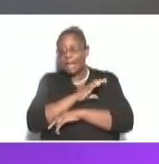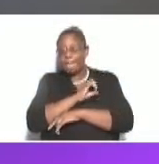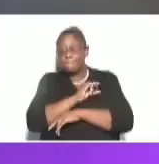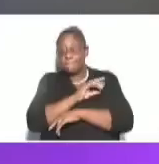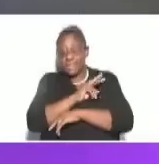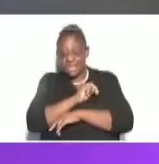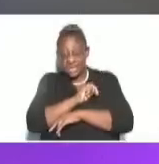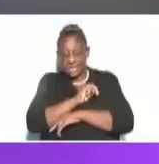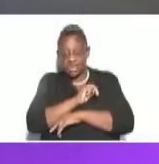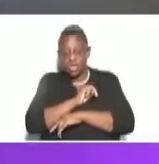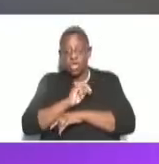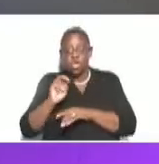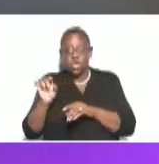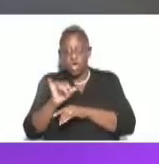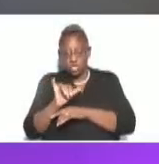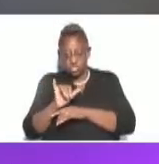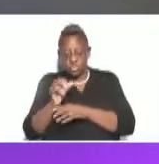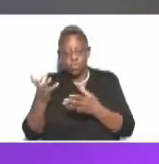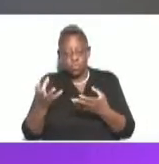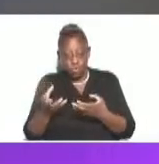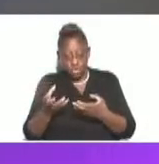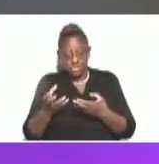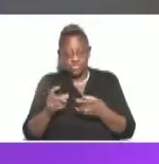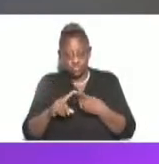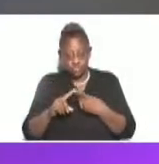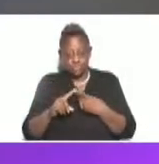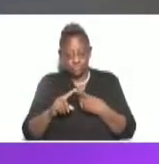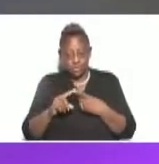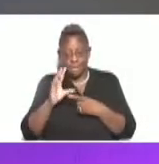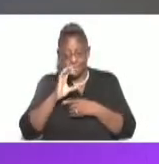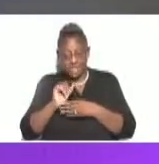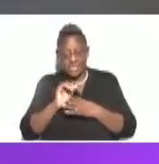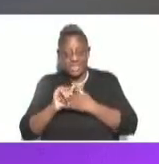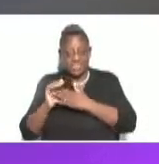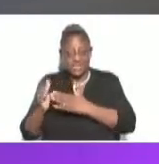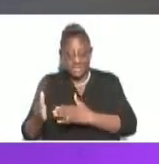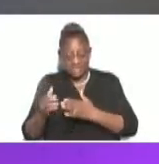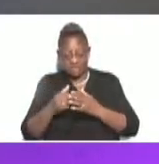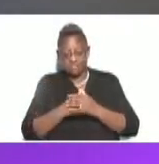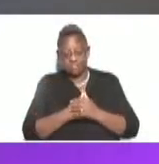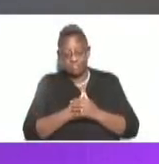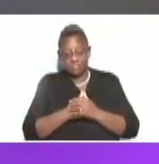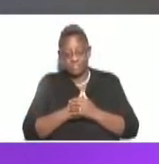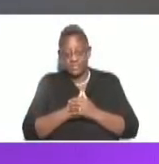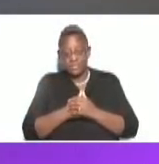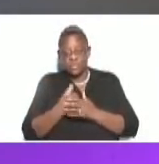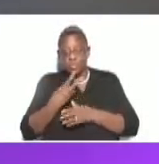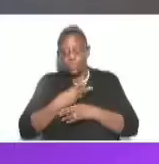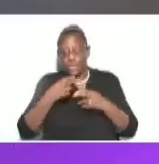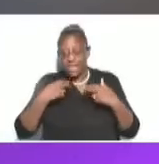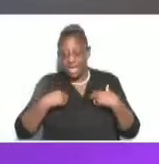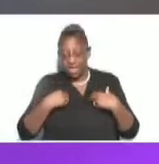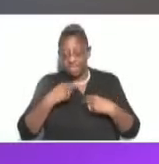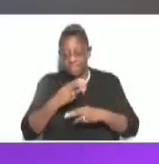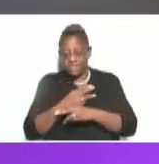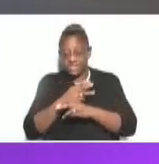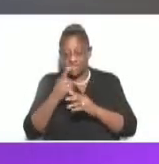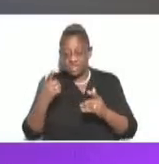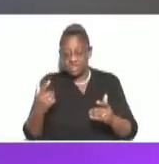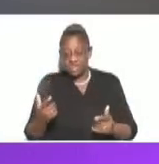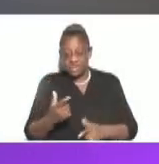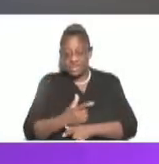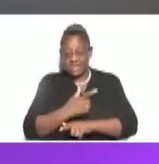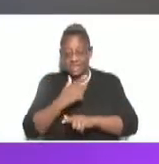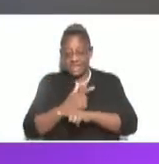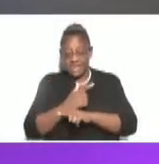his name in the ring. While fully supporting due process, Minister of Labor and Public Service, the Honorable Pio